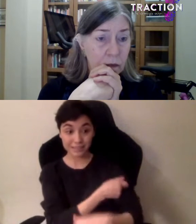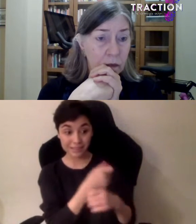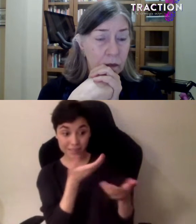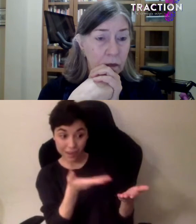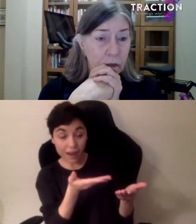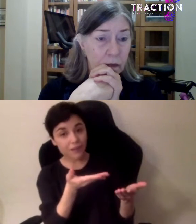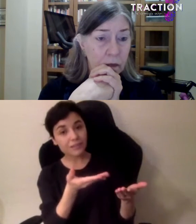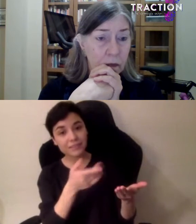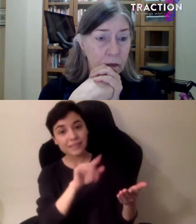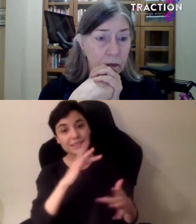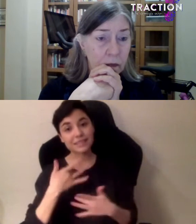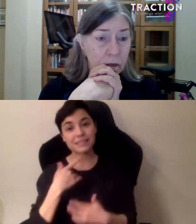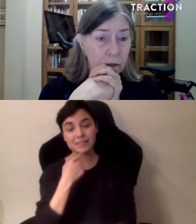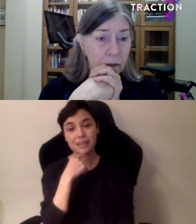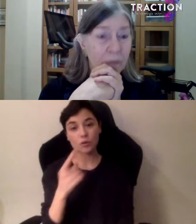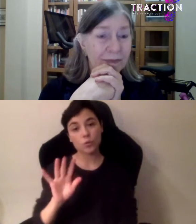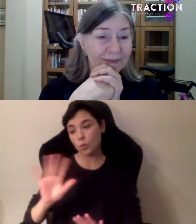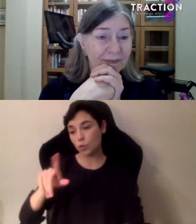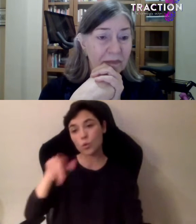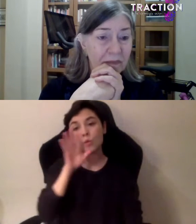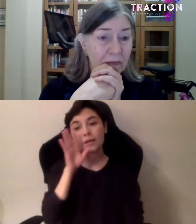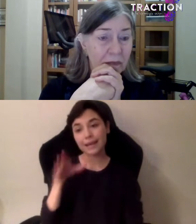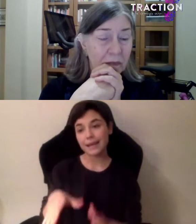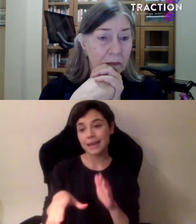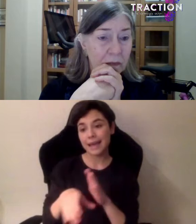them, then yes. But let's say you go into a clinic